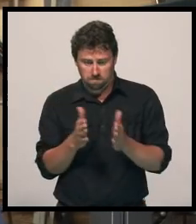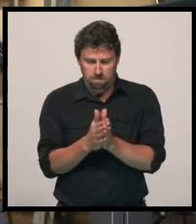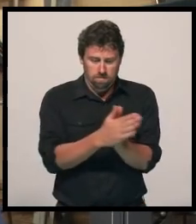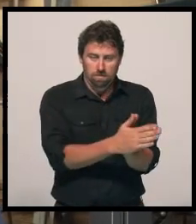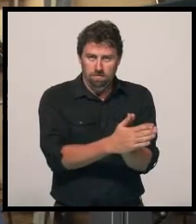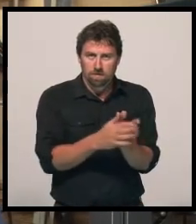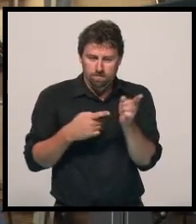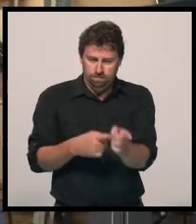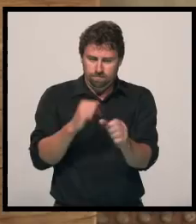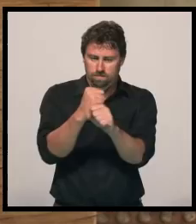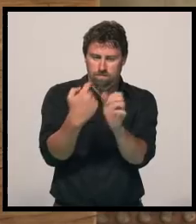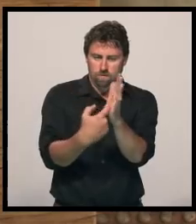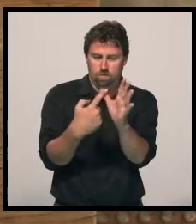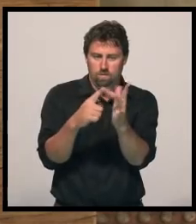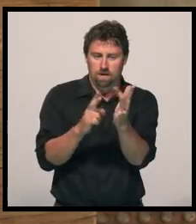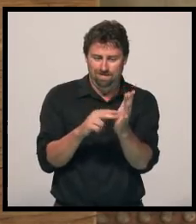want it to go.